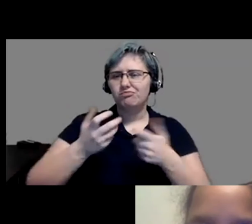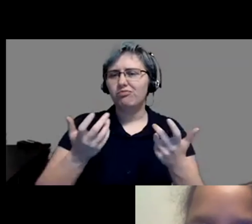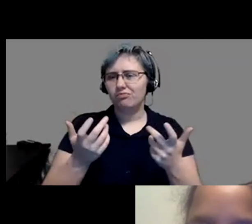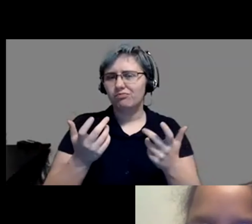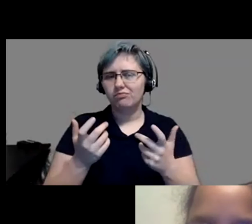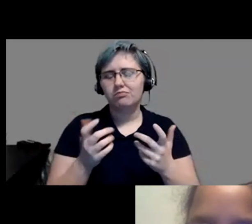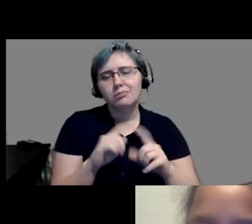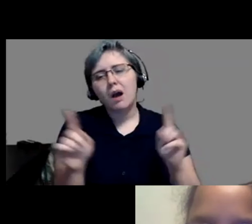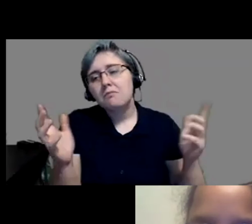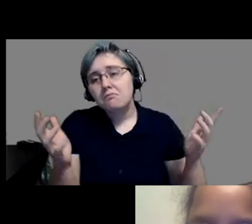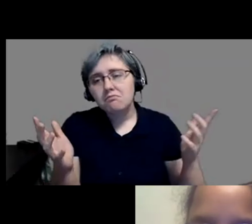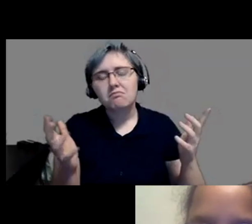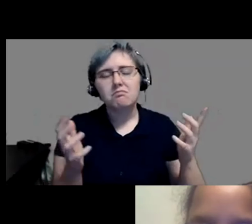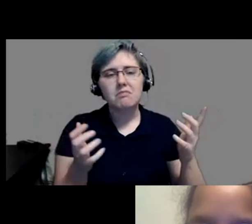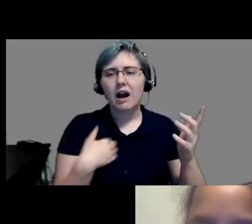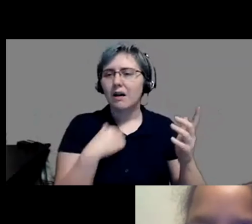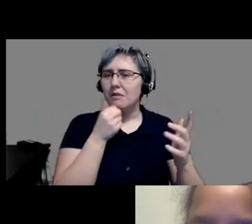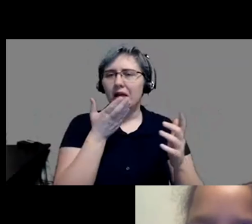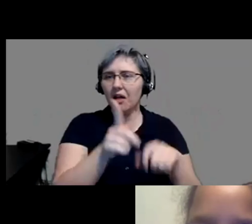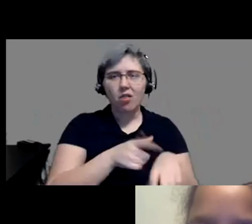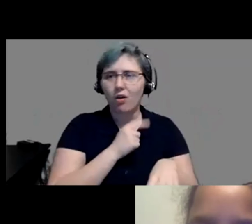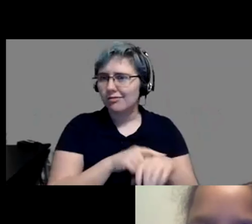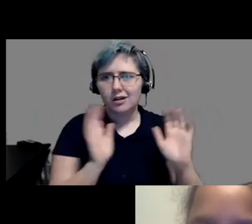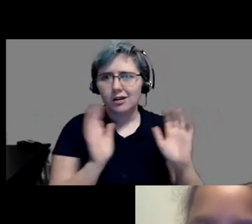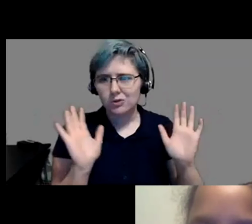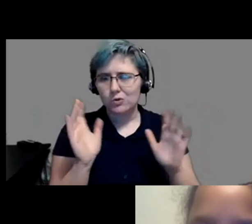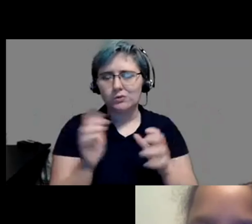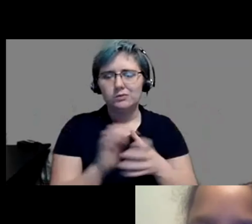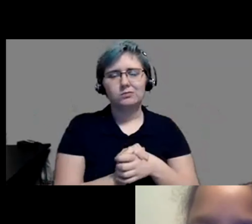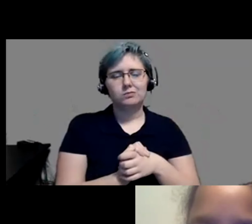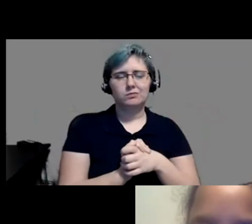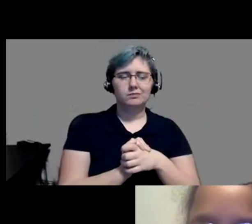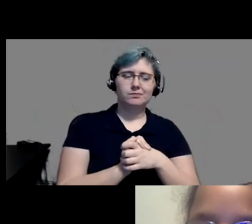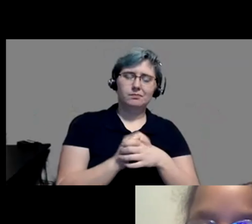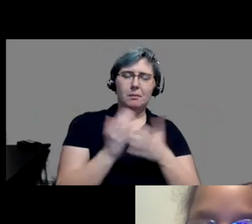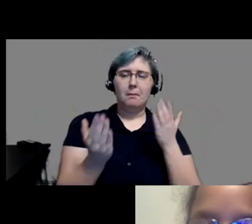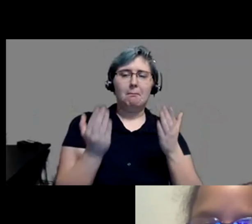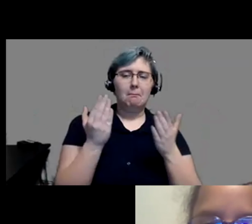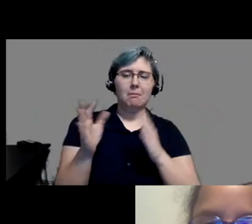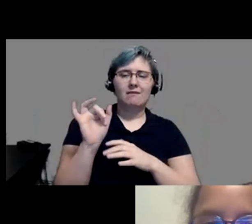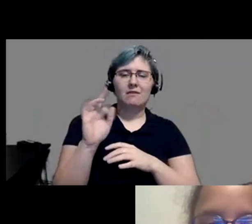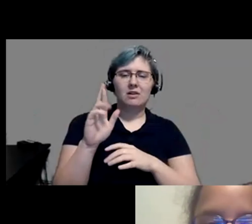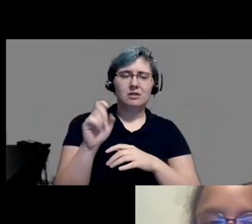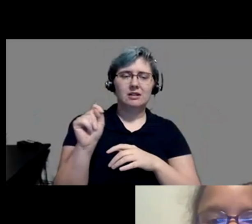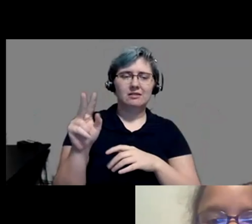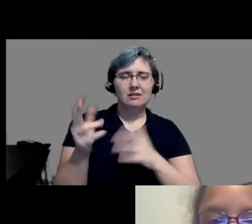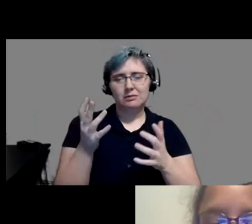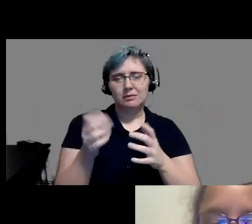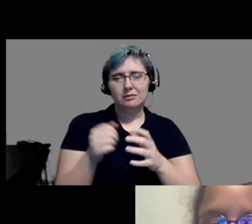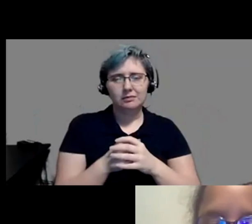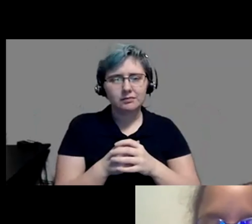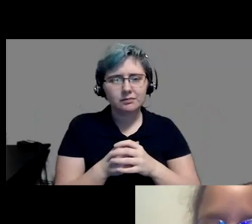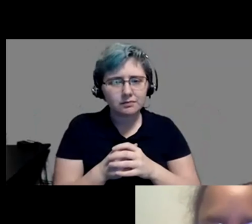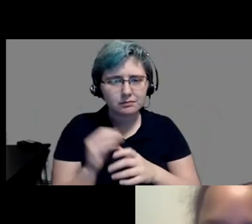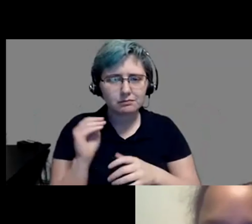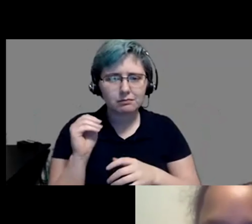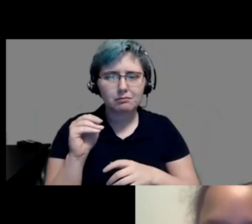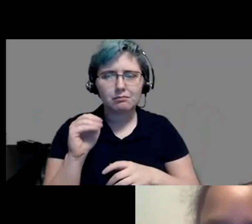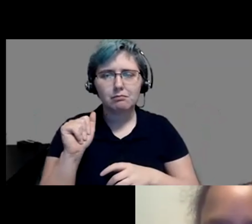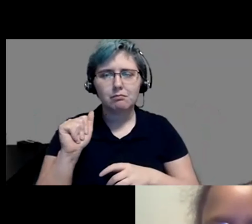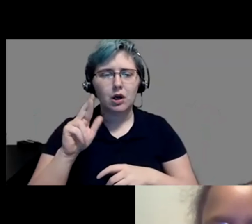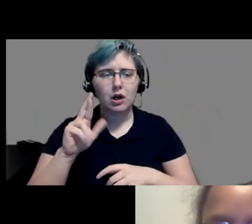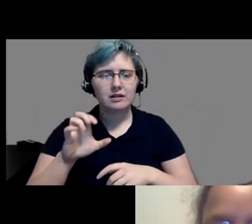But you know what? I wasn't over there for all that long, so you know, maybe the Fire TV would be. I like them all.